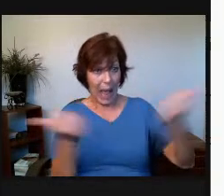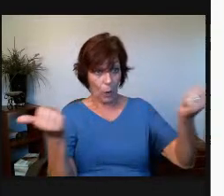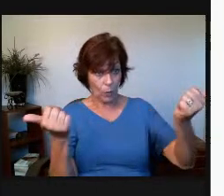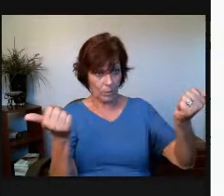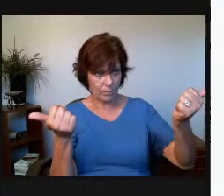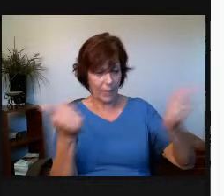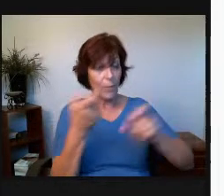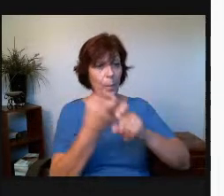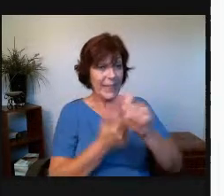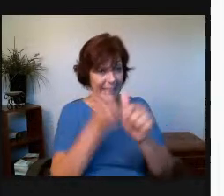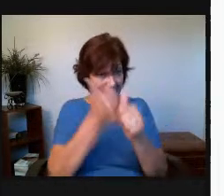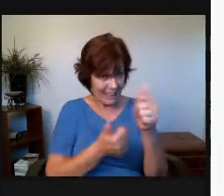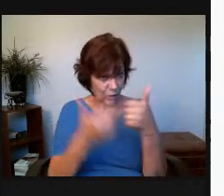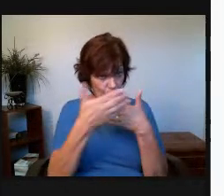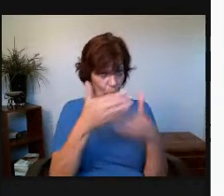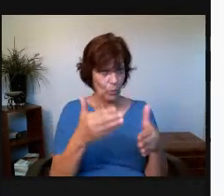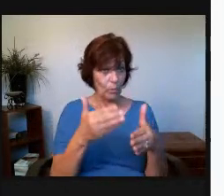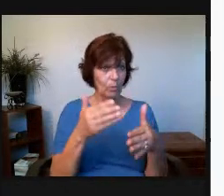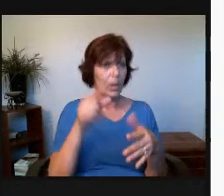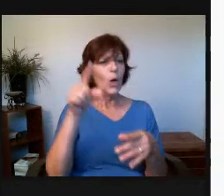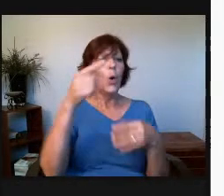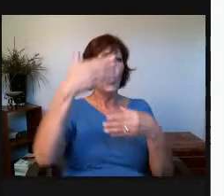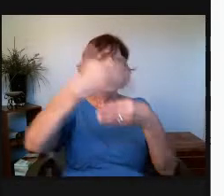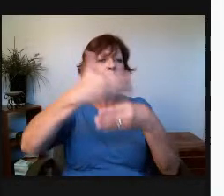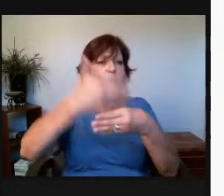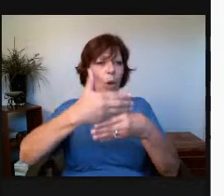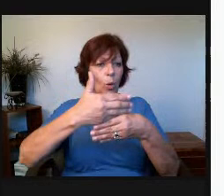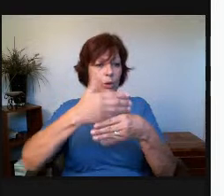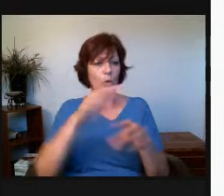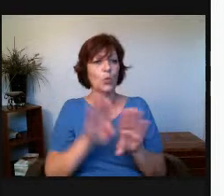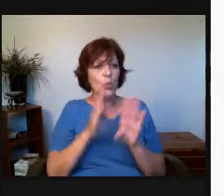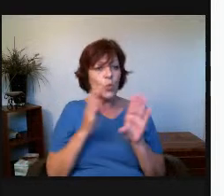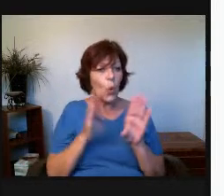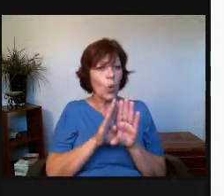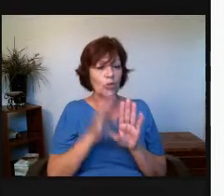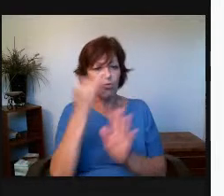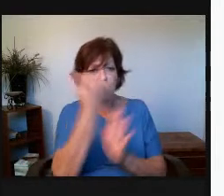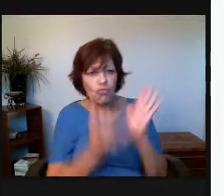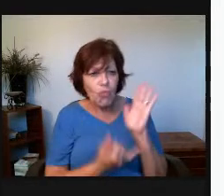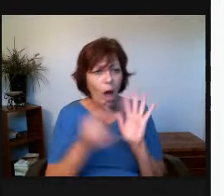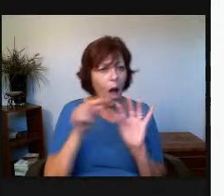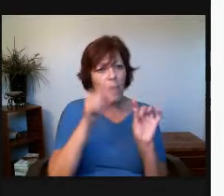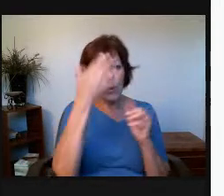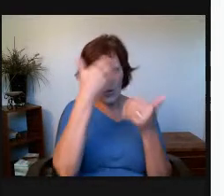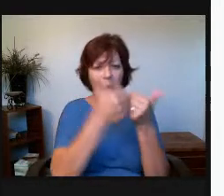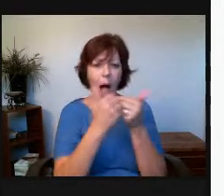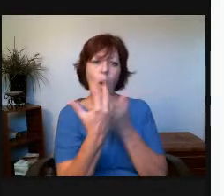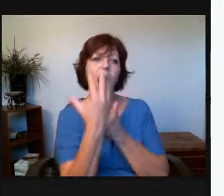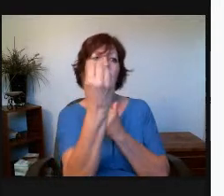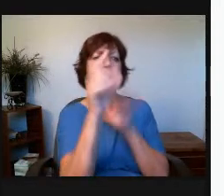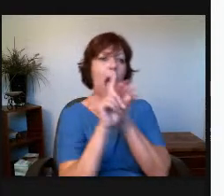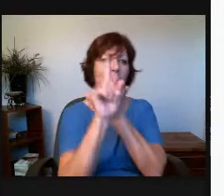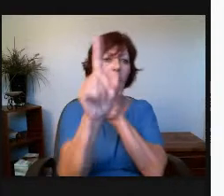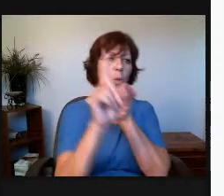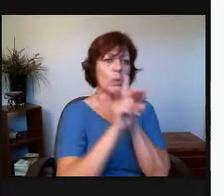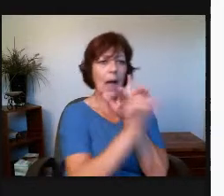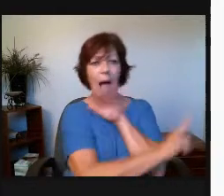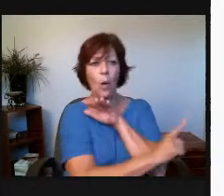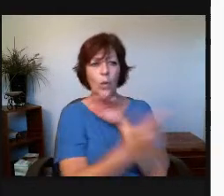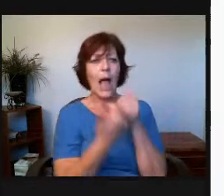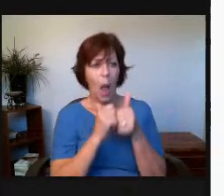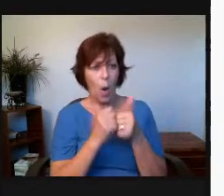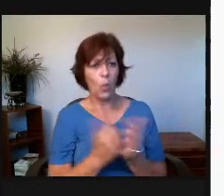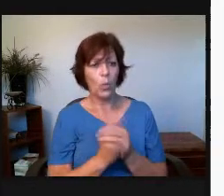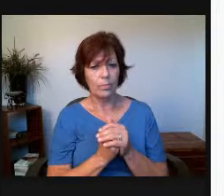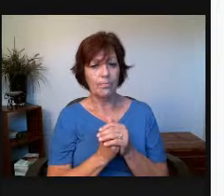each room. Put in the windows in that drawing, put in the door, draw take arrows and draw escape